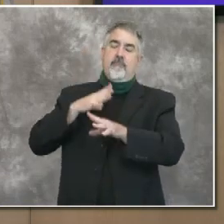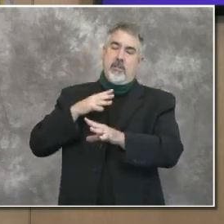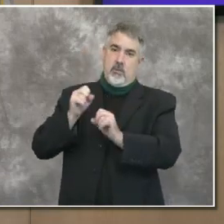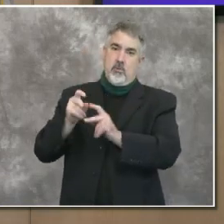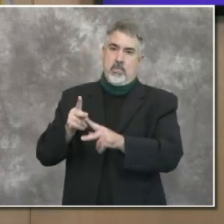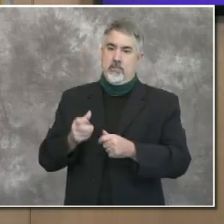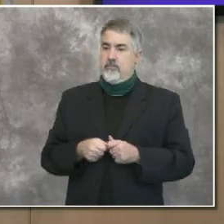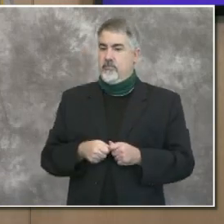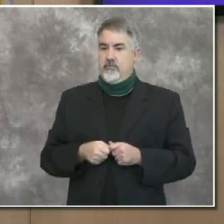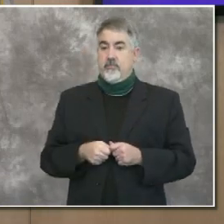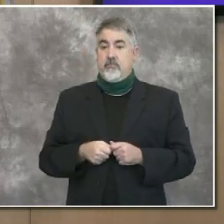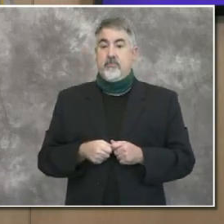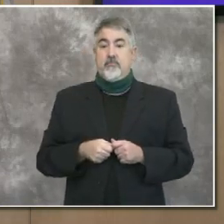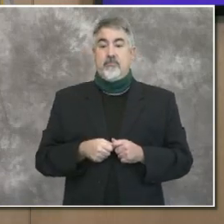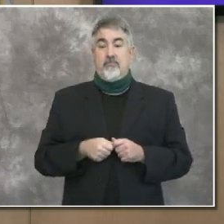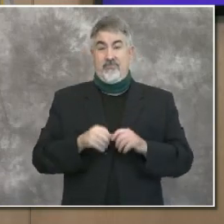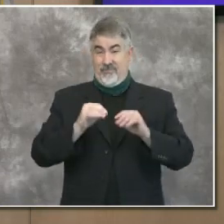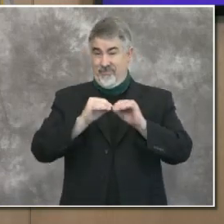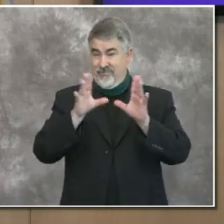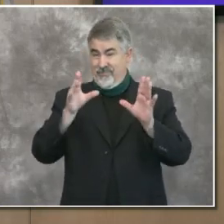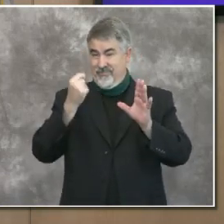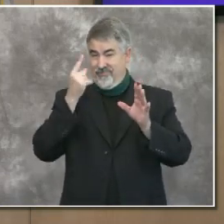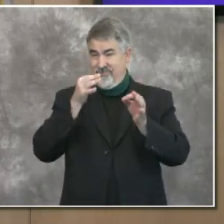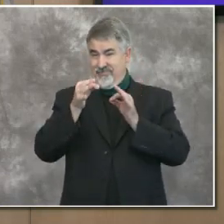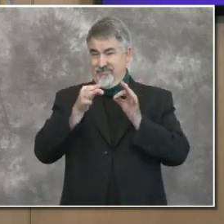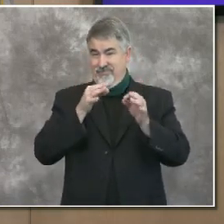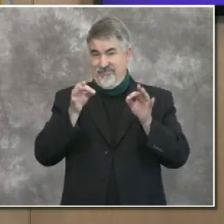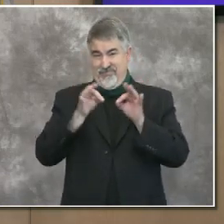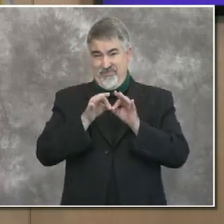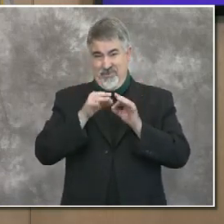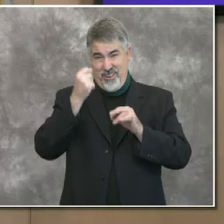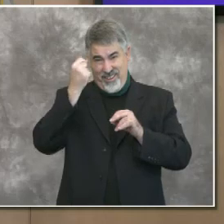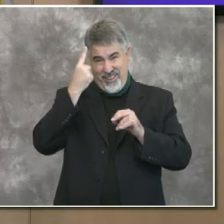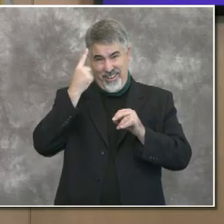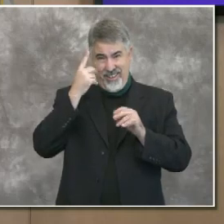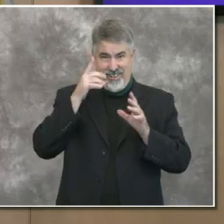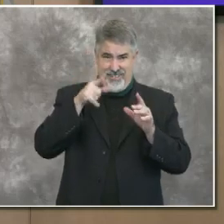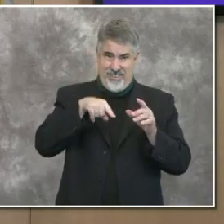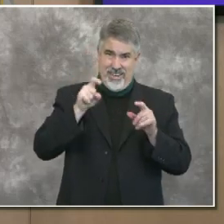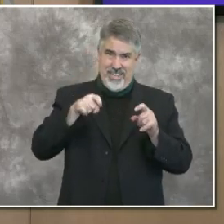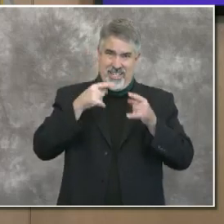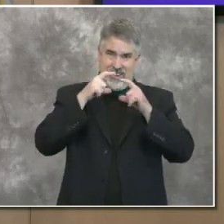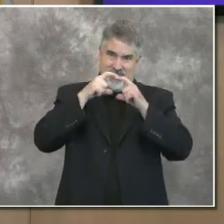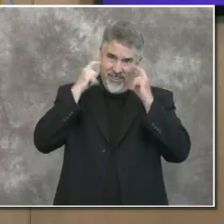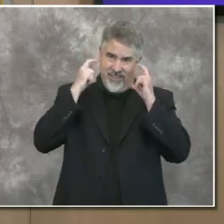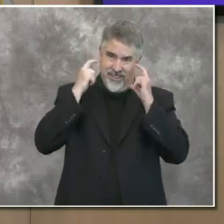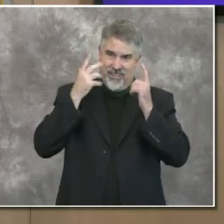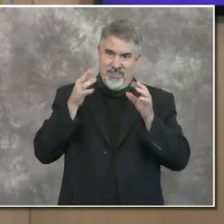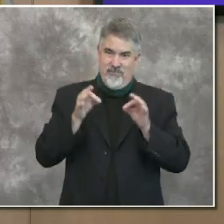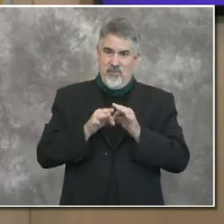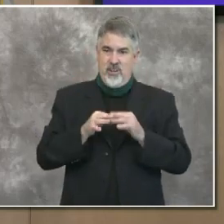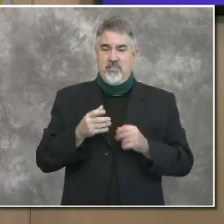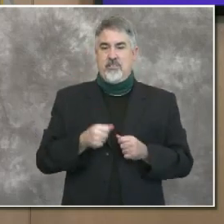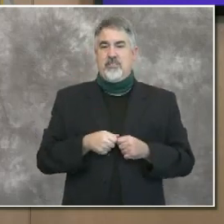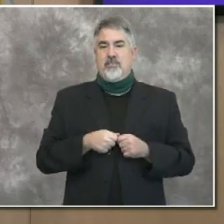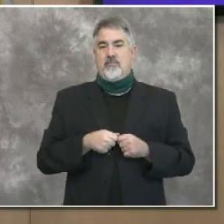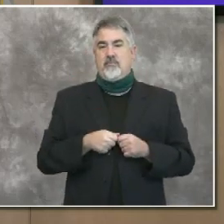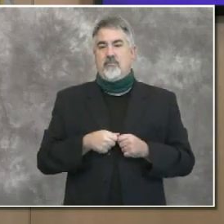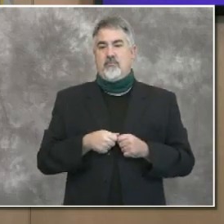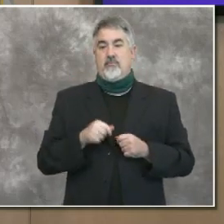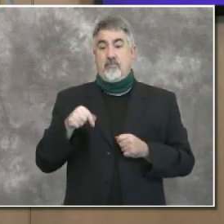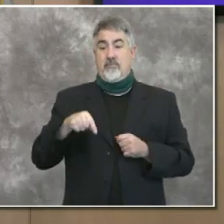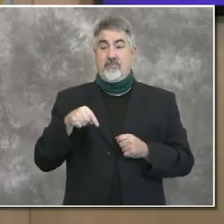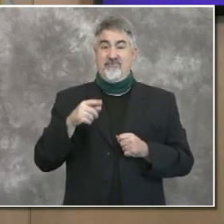this helps a little bit, because I know there's been some confusion. We've got a couple of more days to prepare everyone for the fact that this is going to be the new